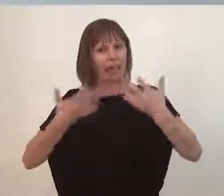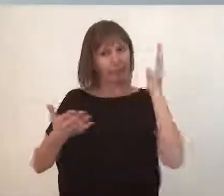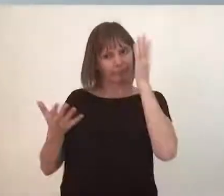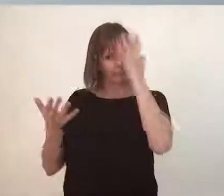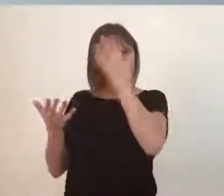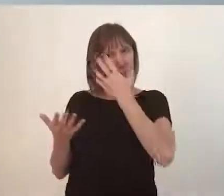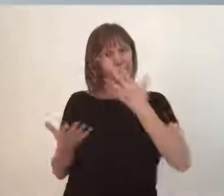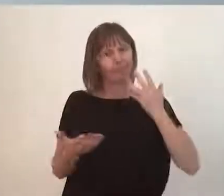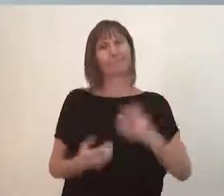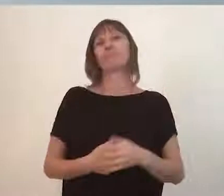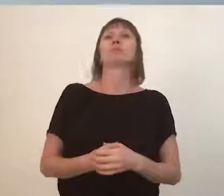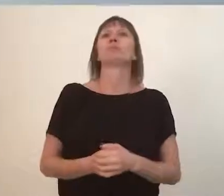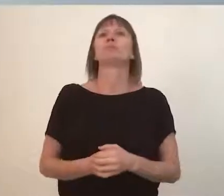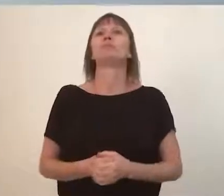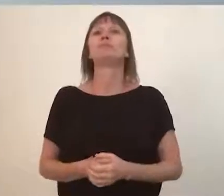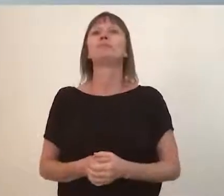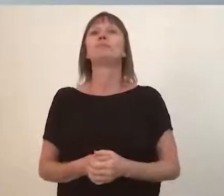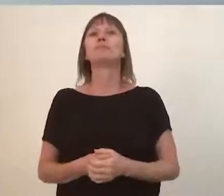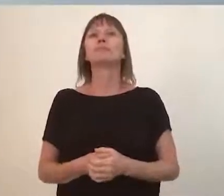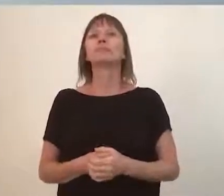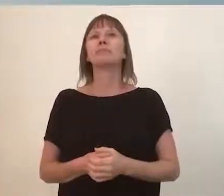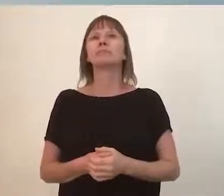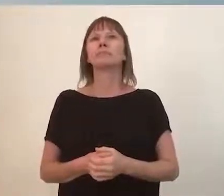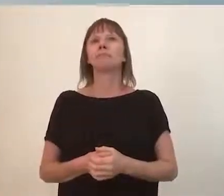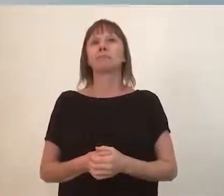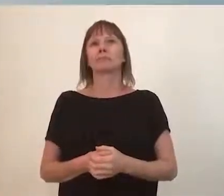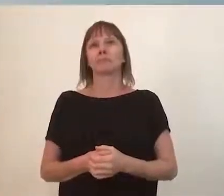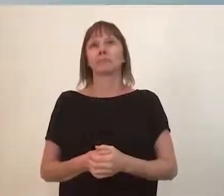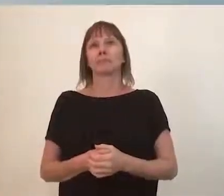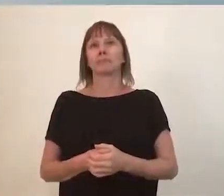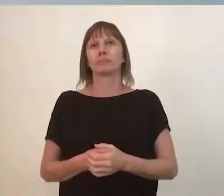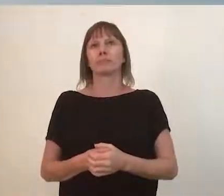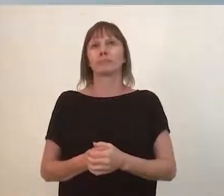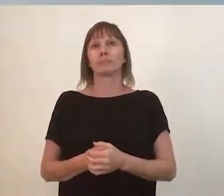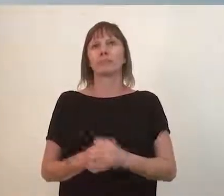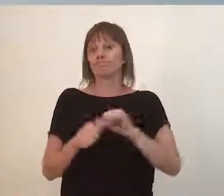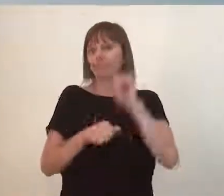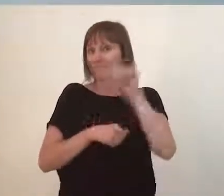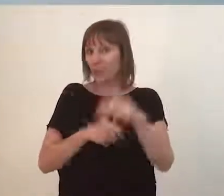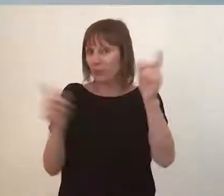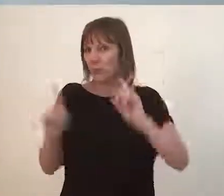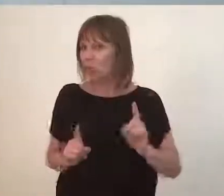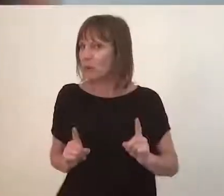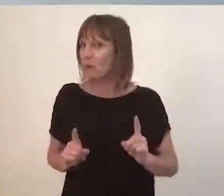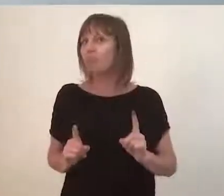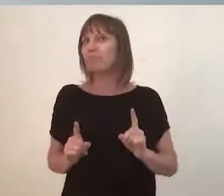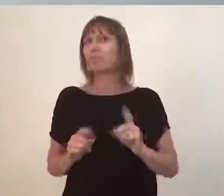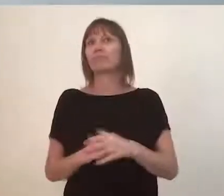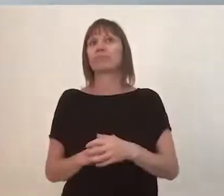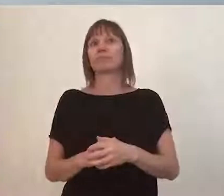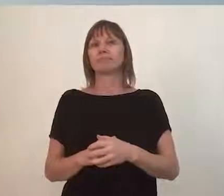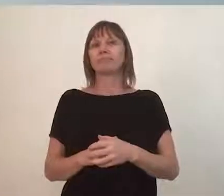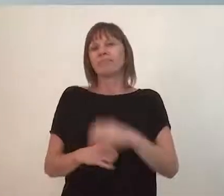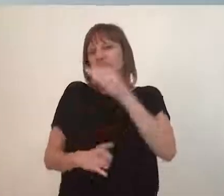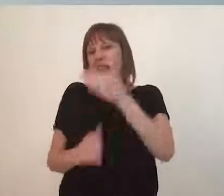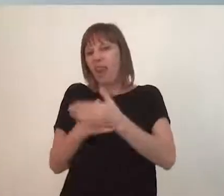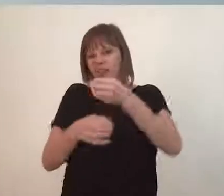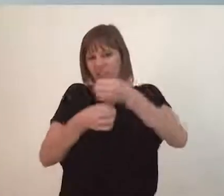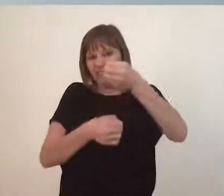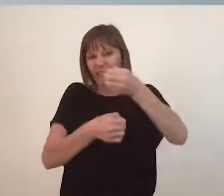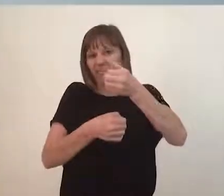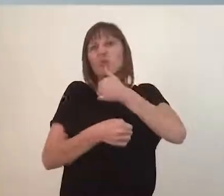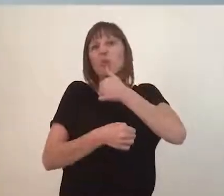face, and just lightly dusting on top of where I placed my contour. Okay, next I'm